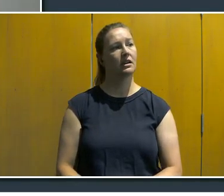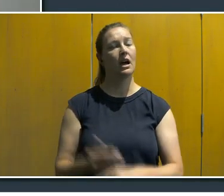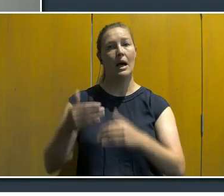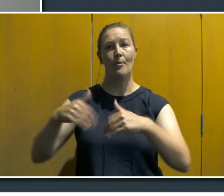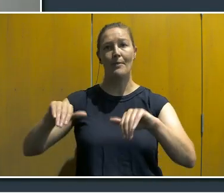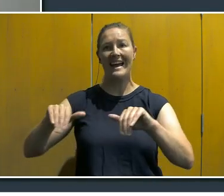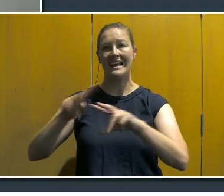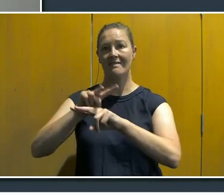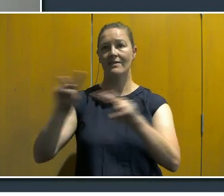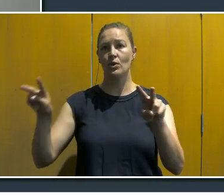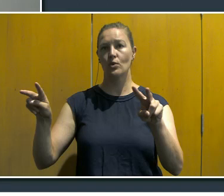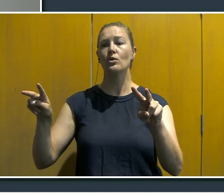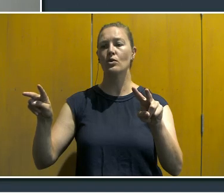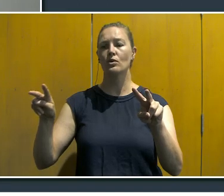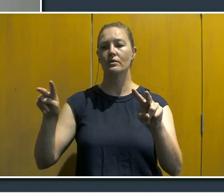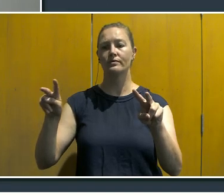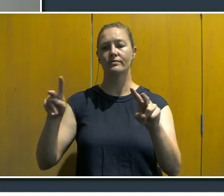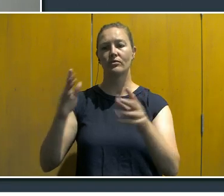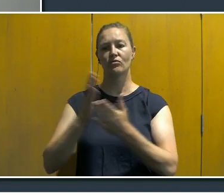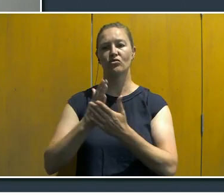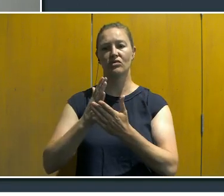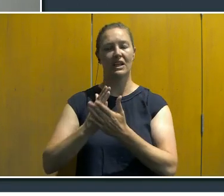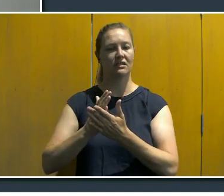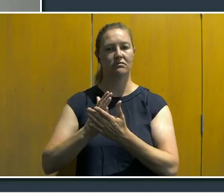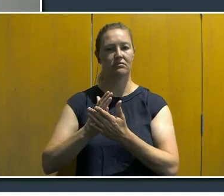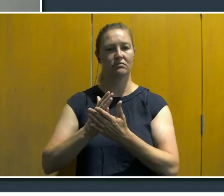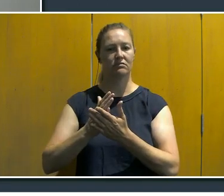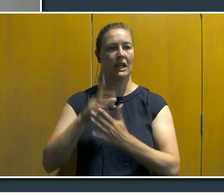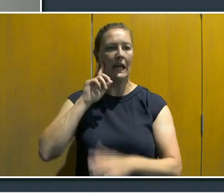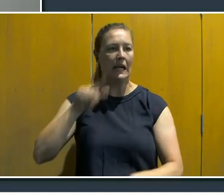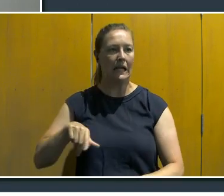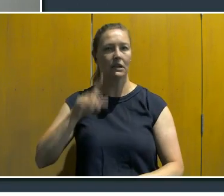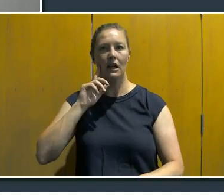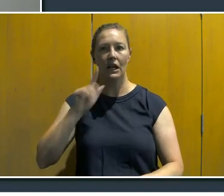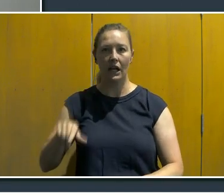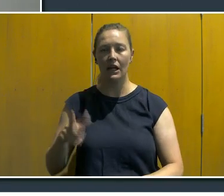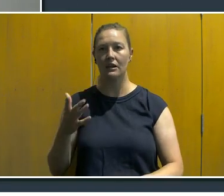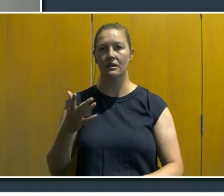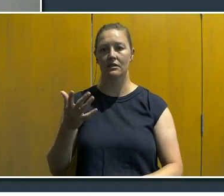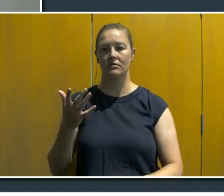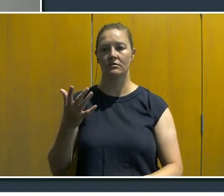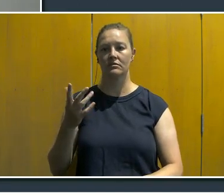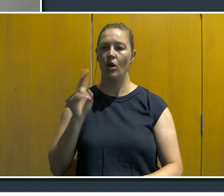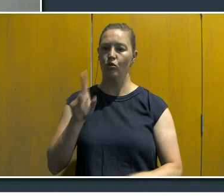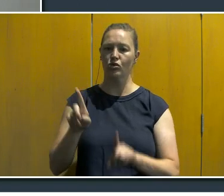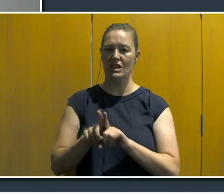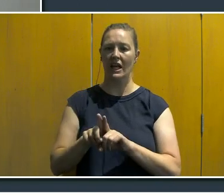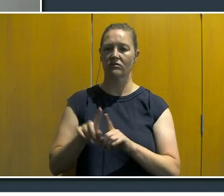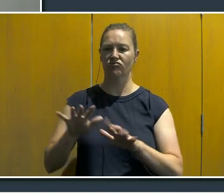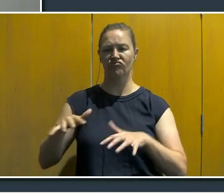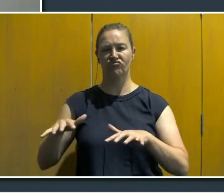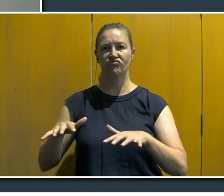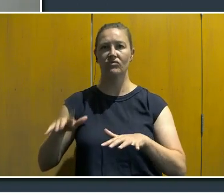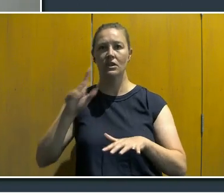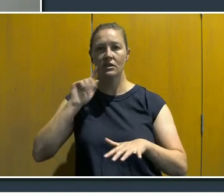Bayview to me is the neglected suburb of Napier. It has an air of neglect. There's very little